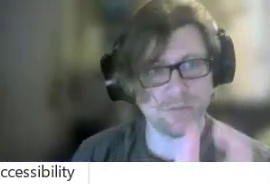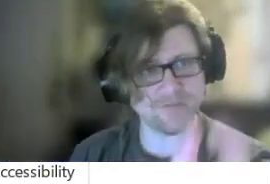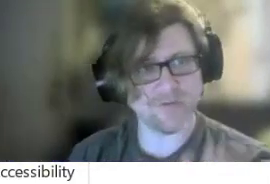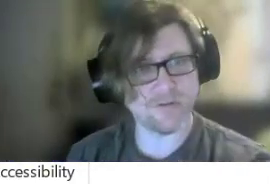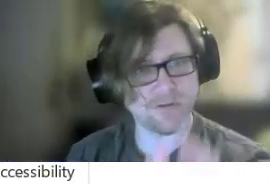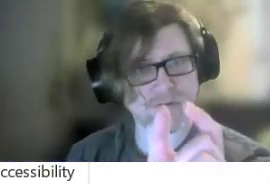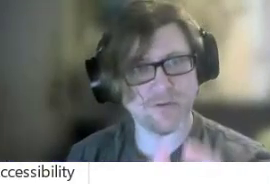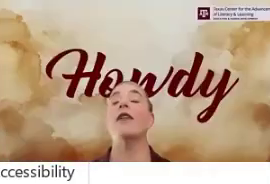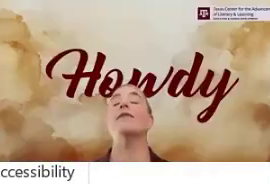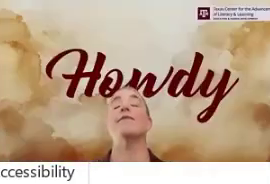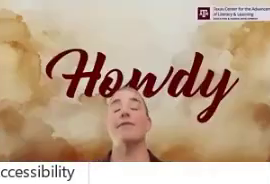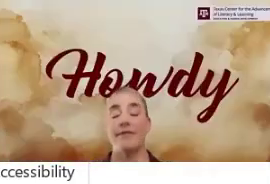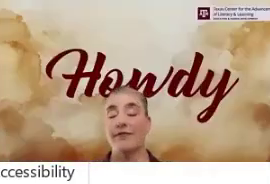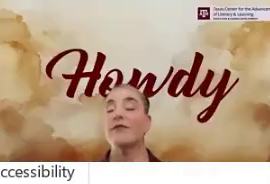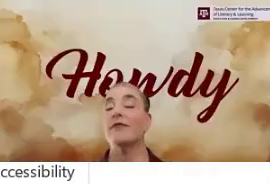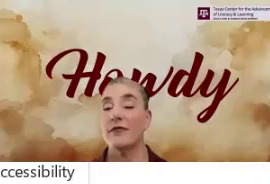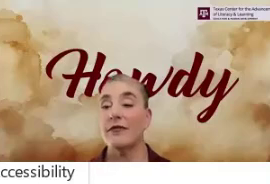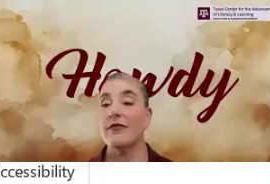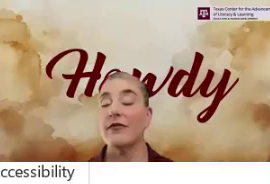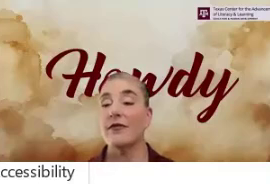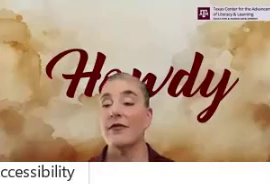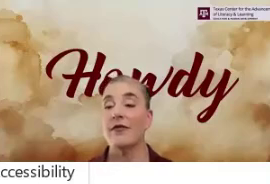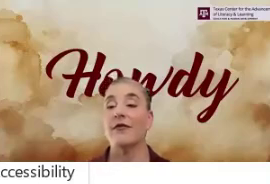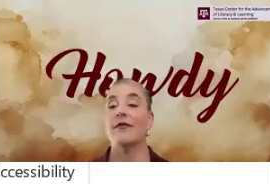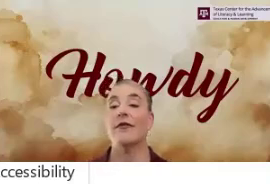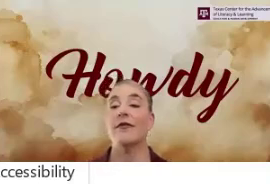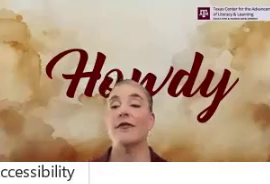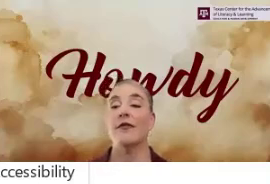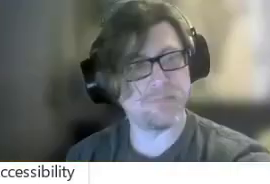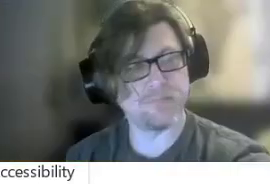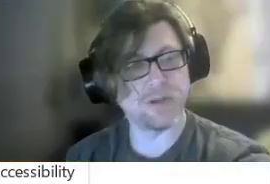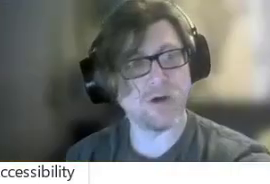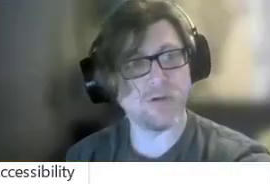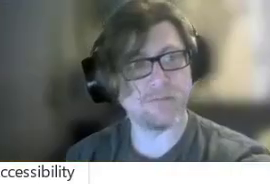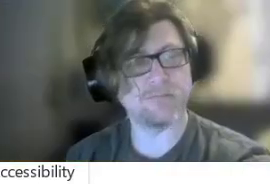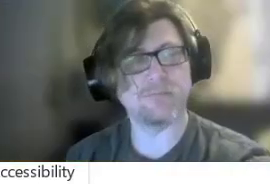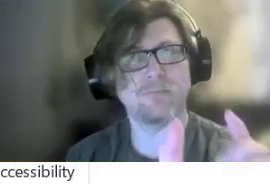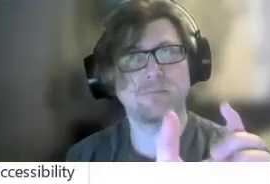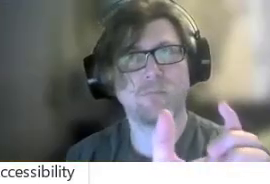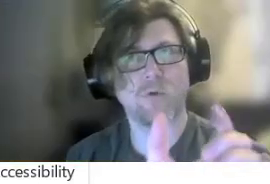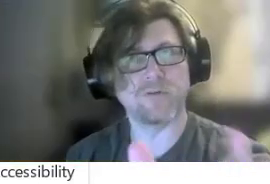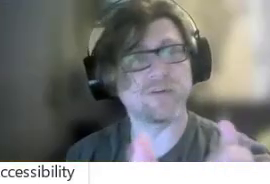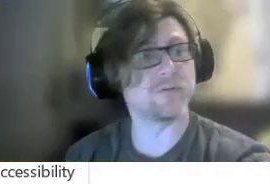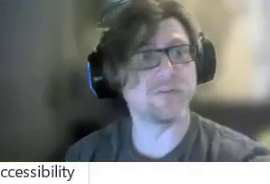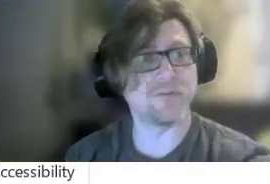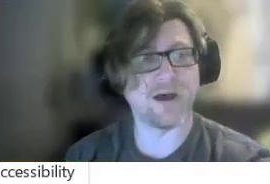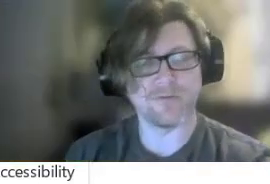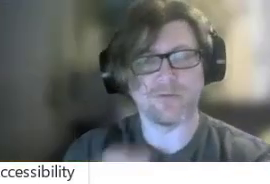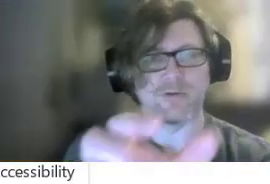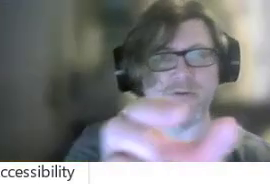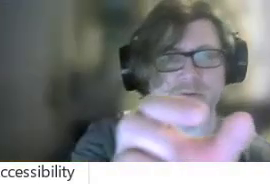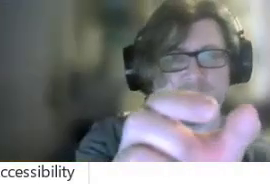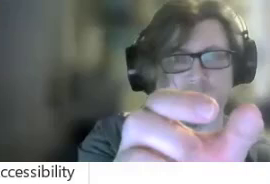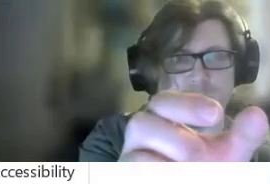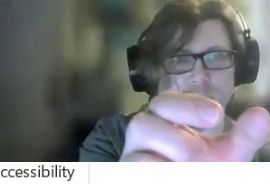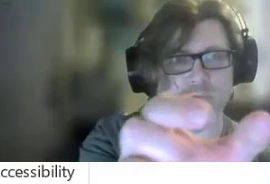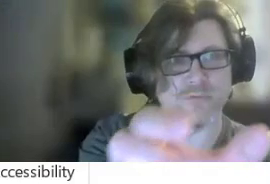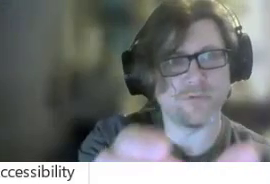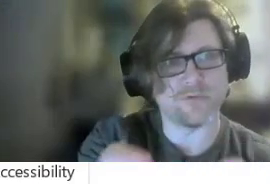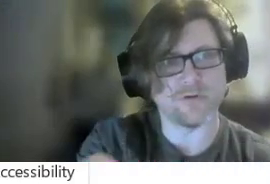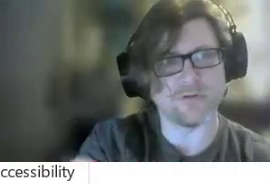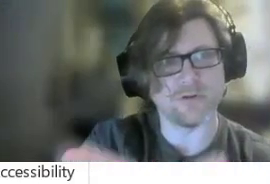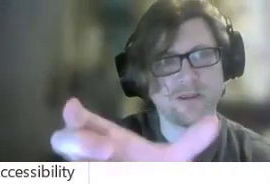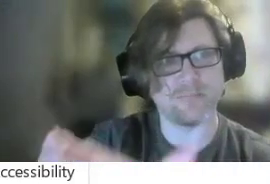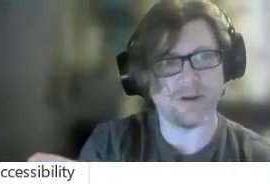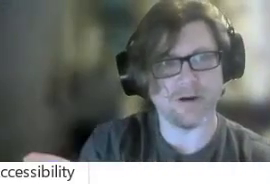I had 2 things on the screen and I wanted to highlight one, but the one below it was a different size. So I just would